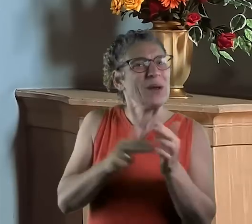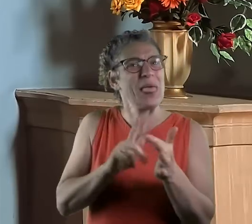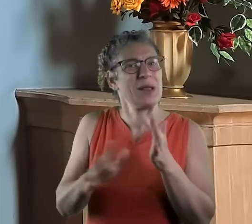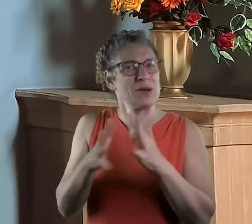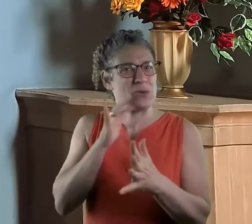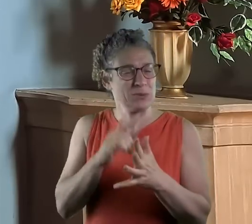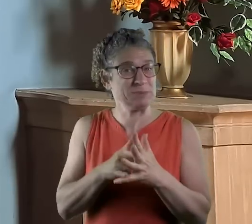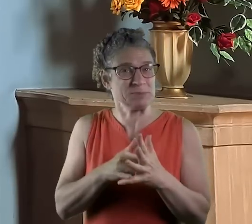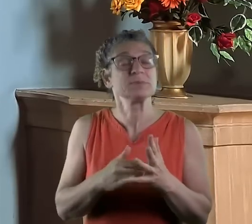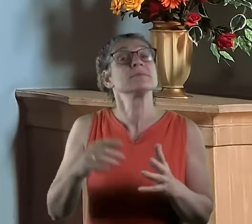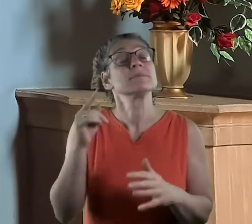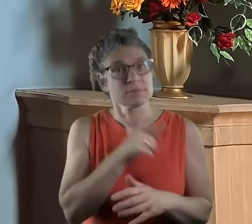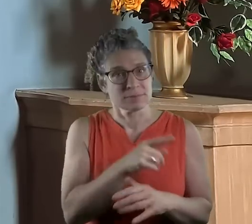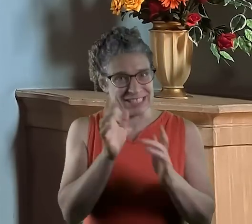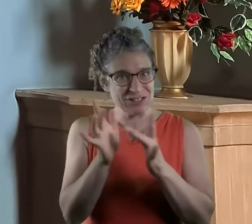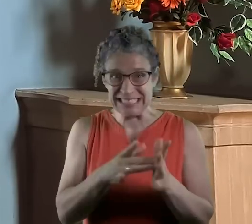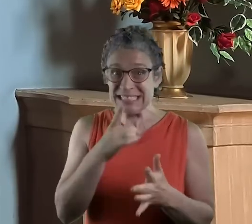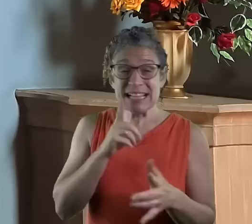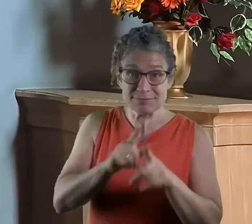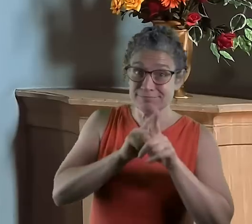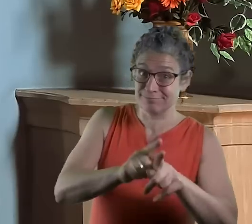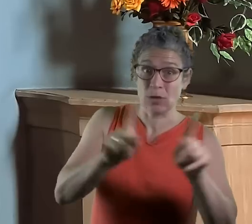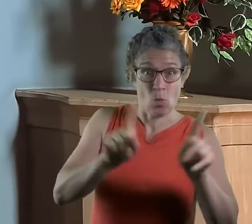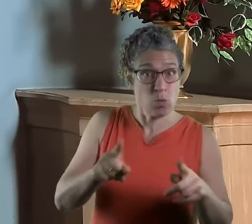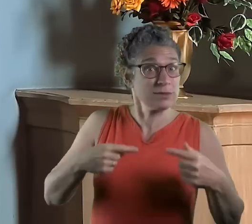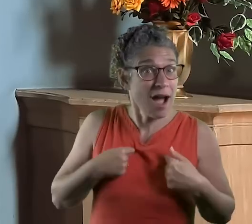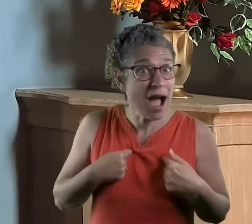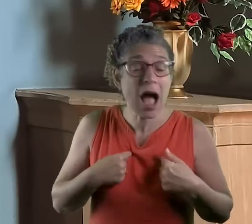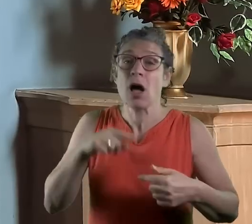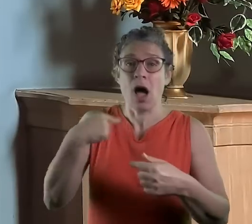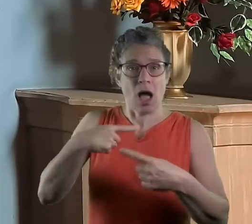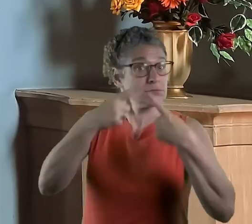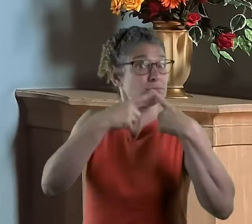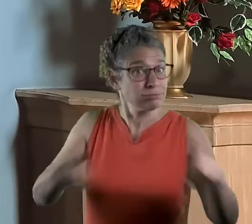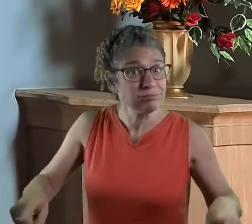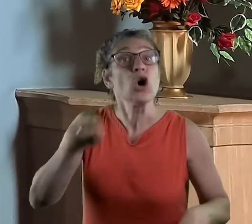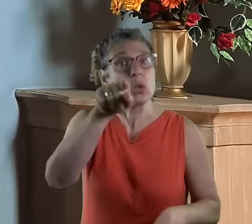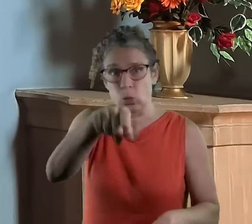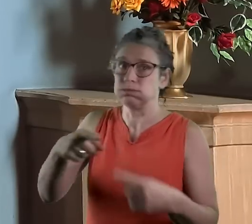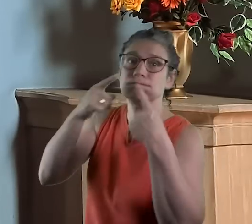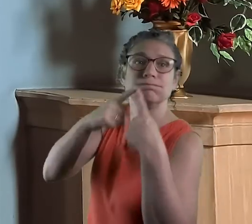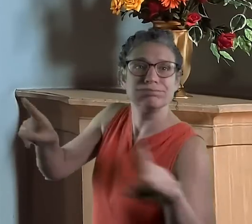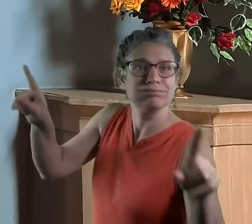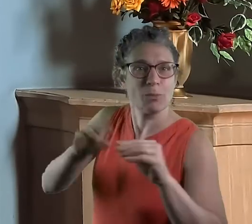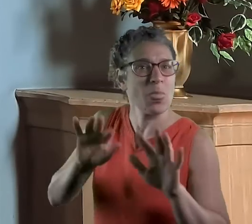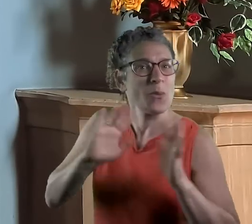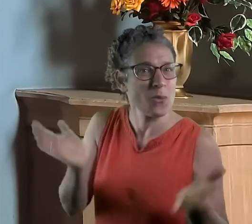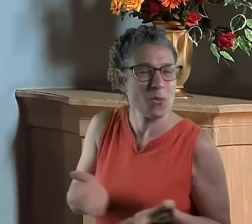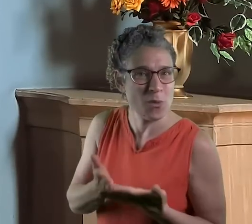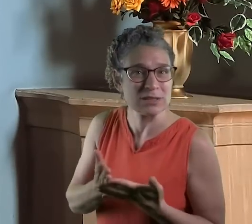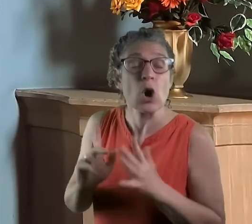news. He calls us to do the things he has done and to share his story and his teaching with a needy